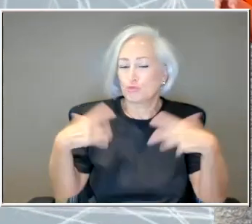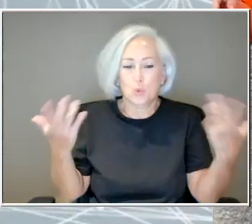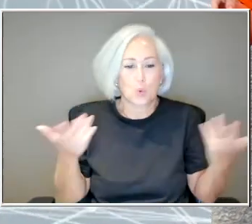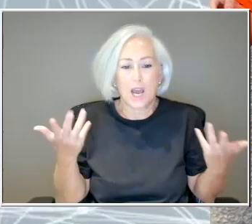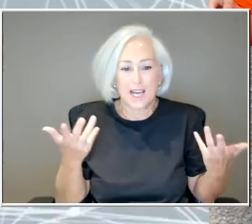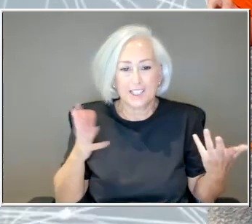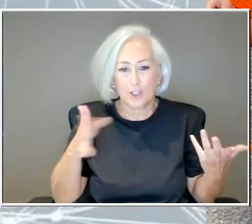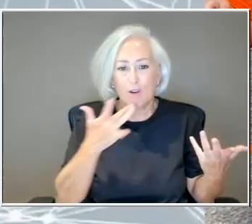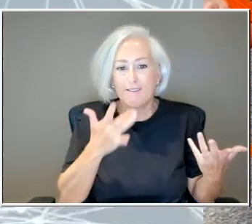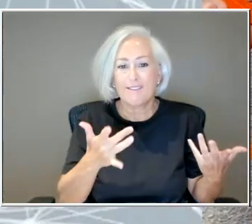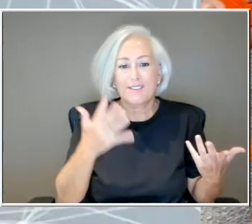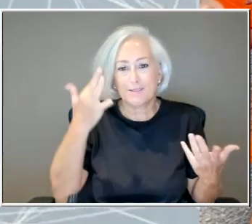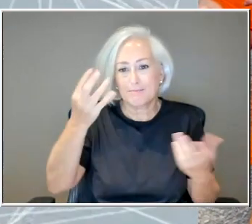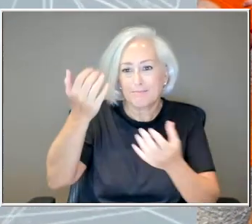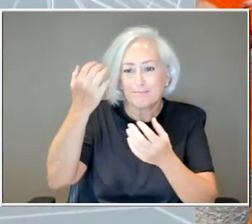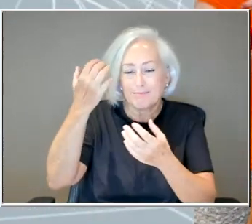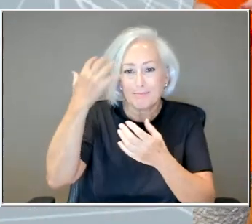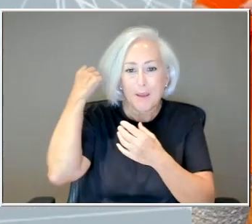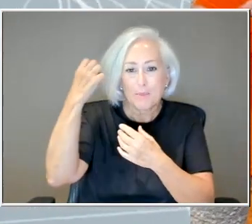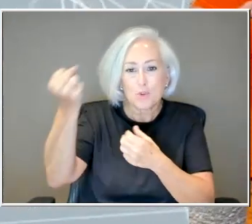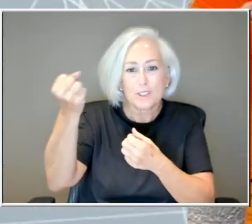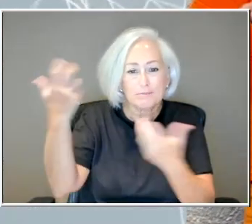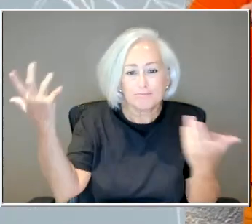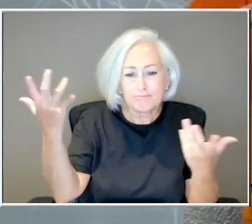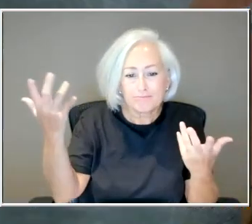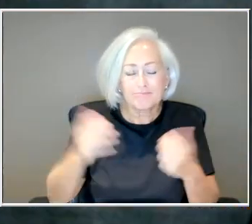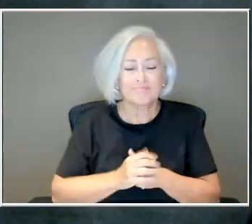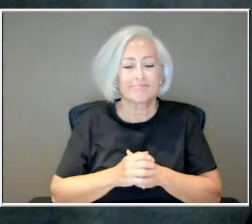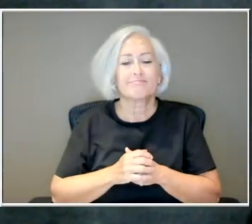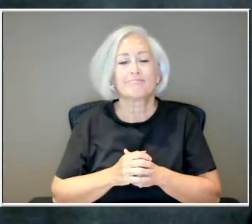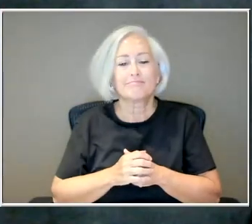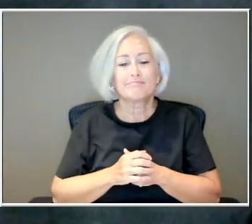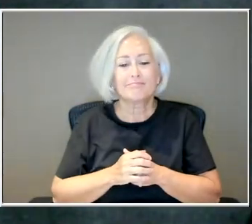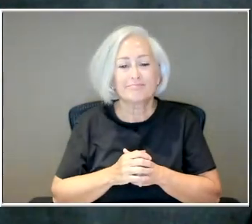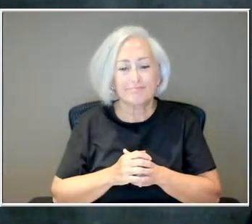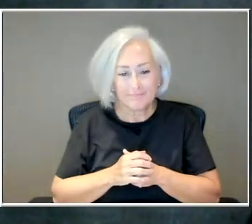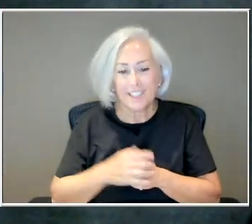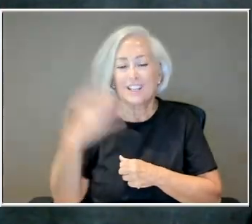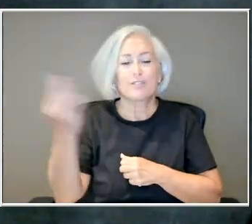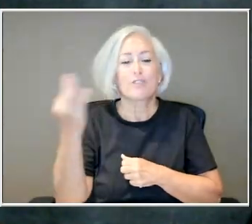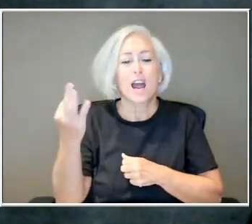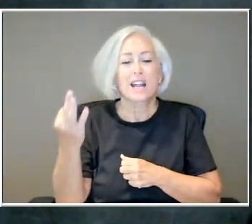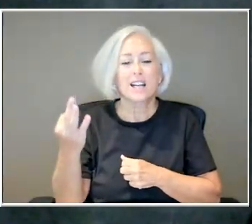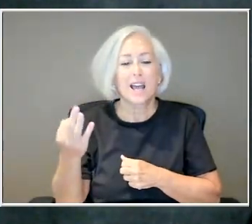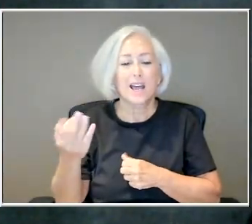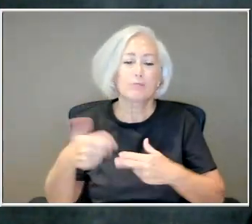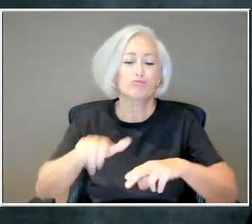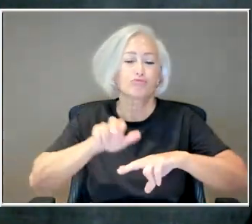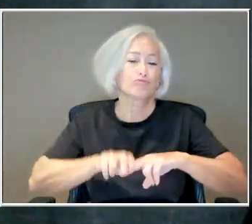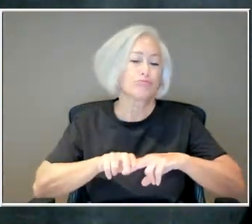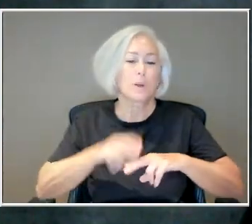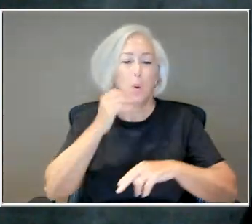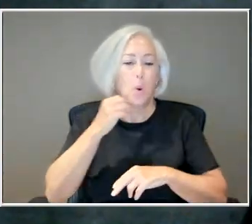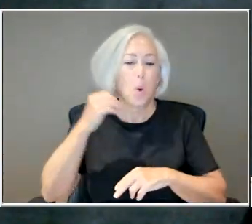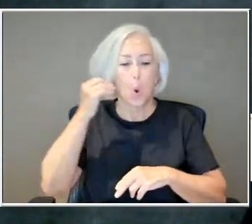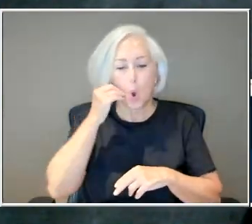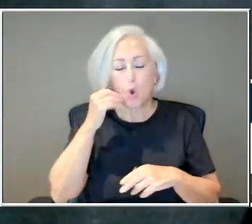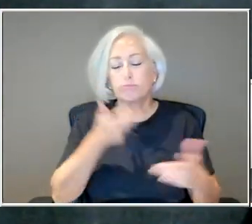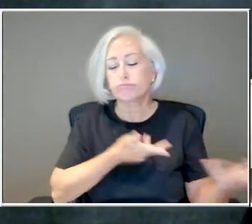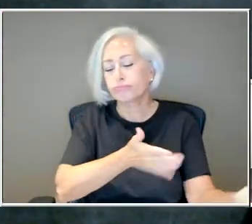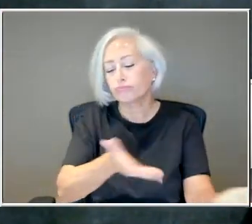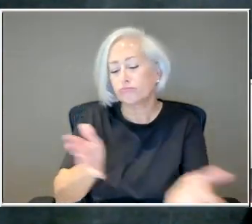memories? So well, Friday we just spent the night in the house. We got to know each other a little